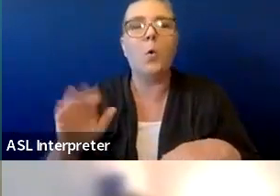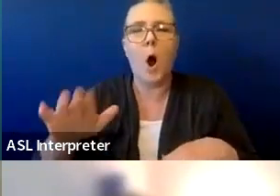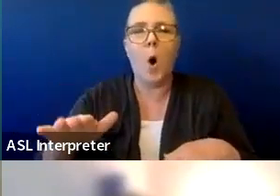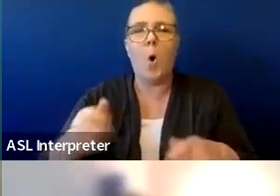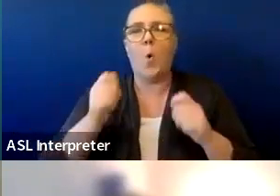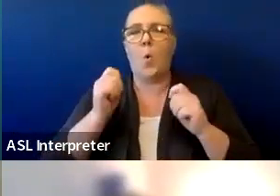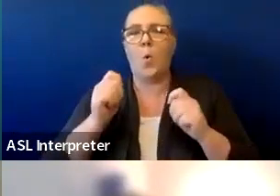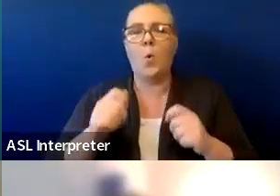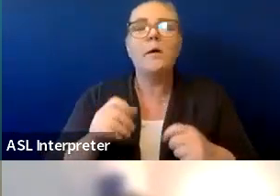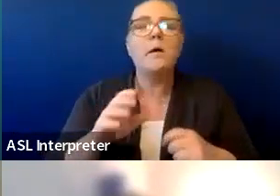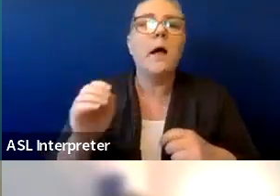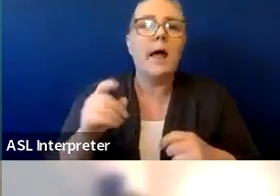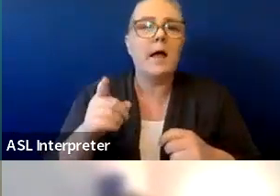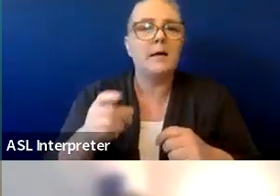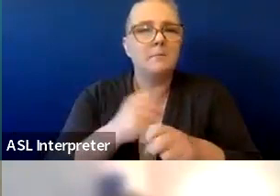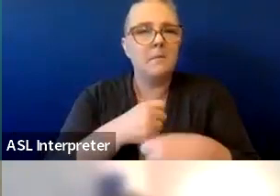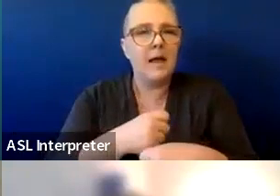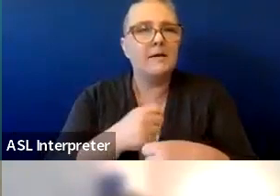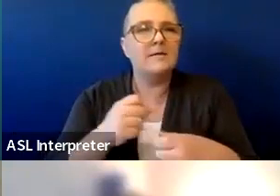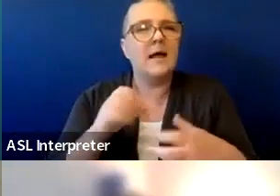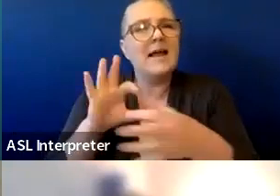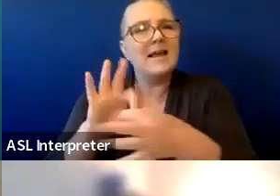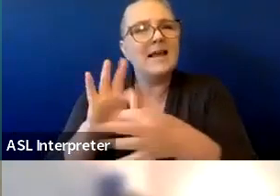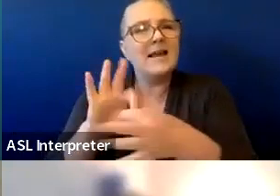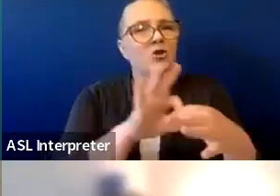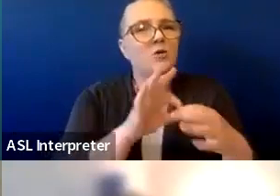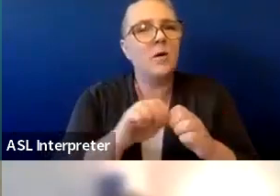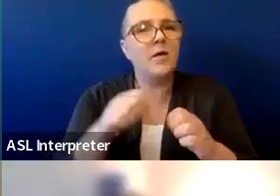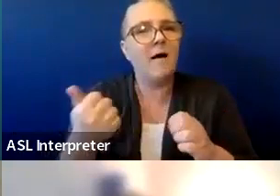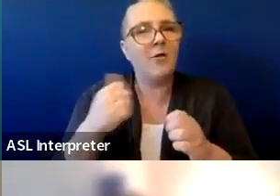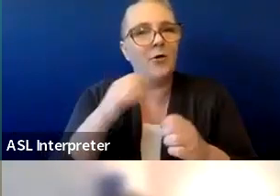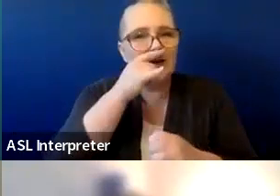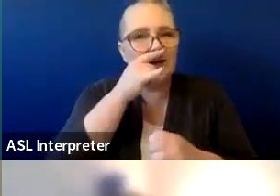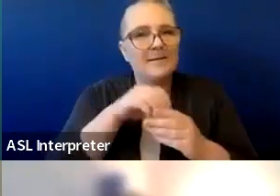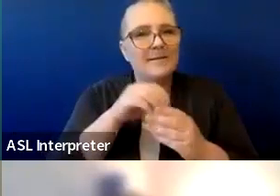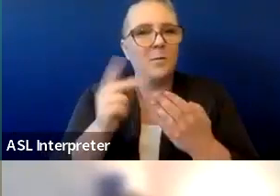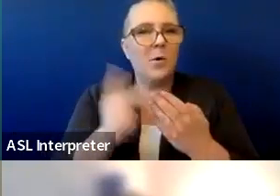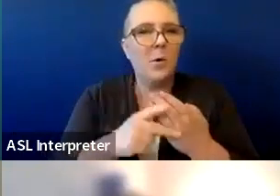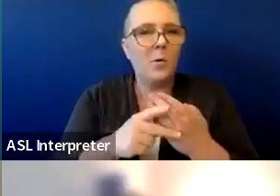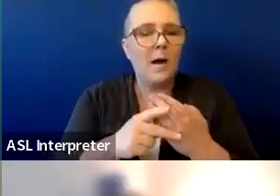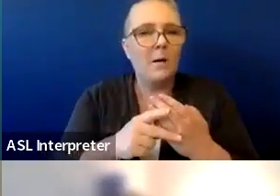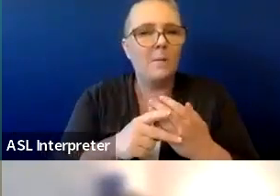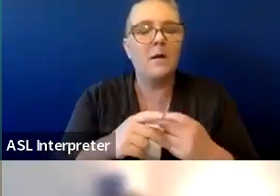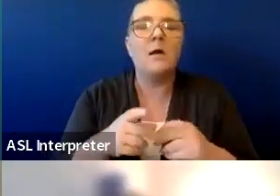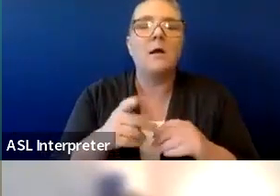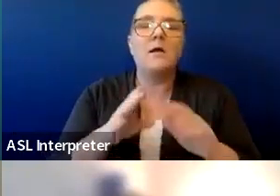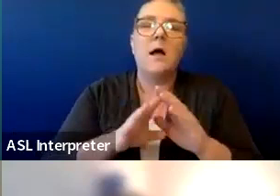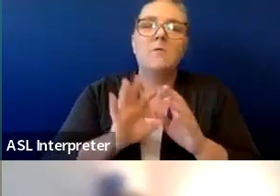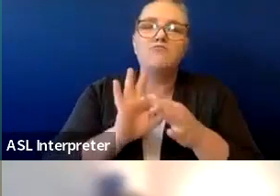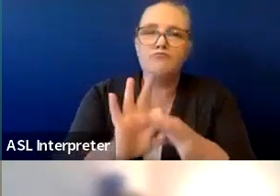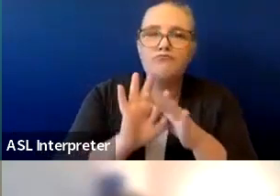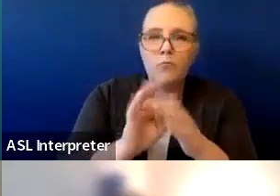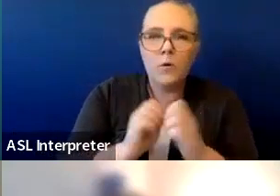And he's making meaningful connections with other students in the program and developing a connection with his